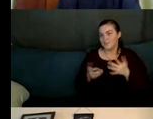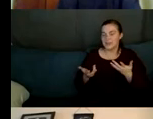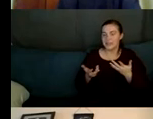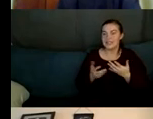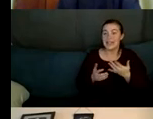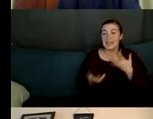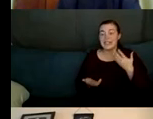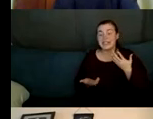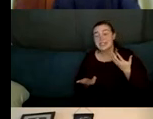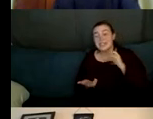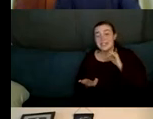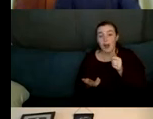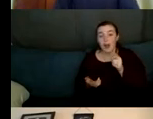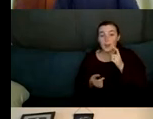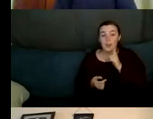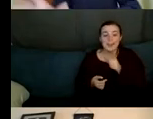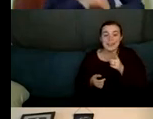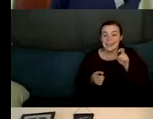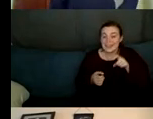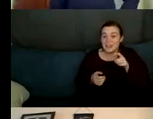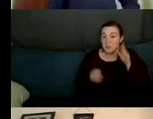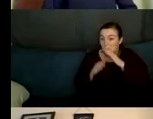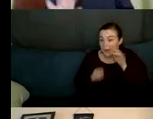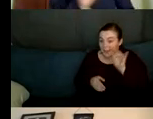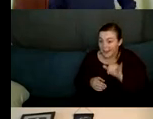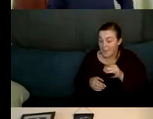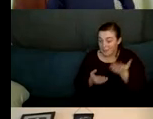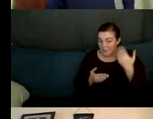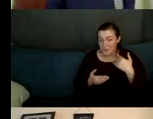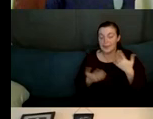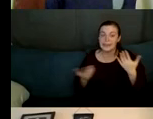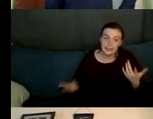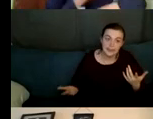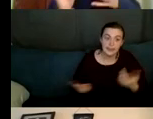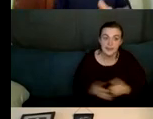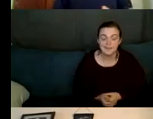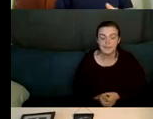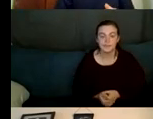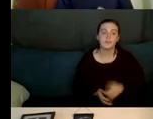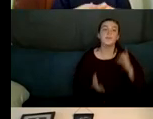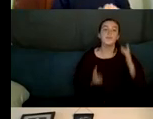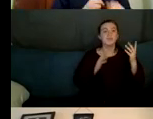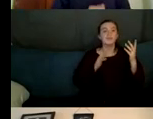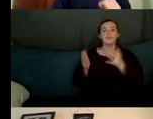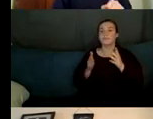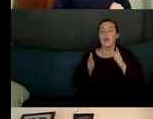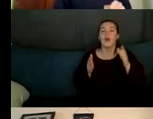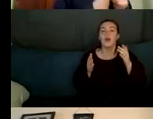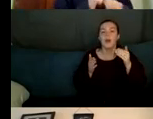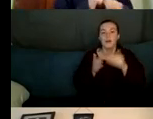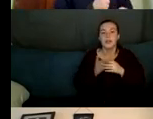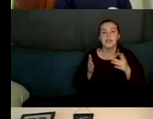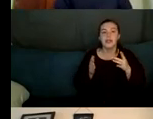had to worry about that before. Okay, so I'm gonna get back into these tech tools. So these are